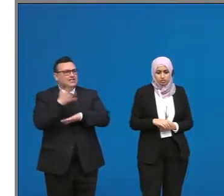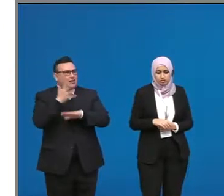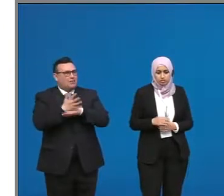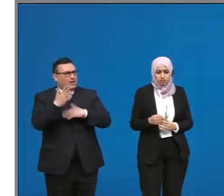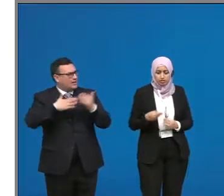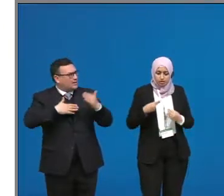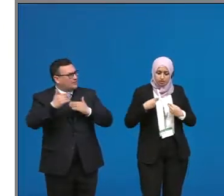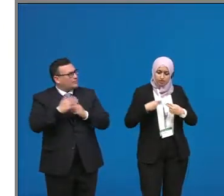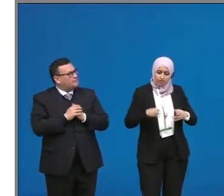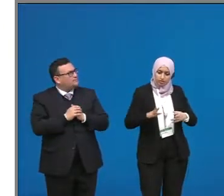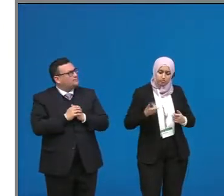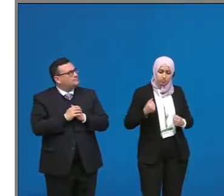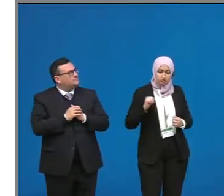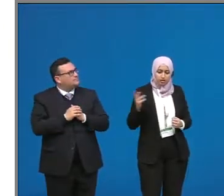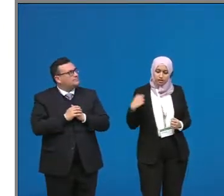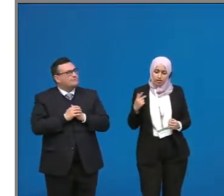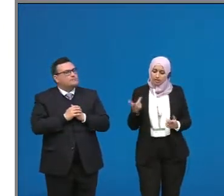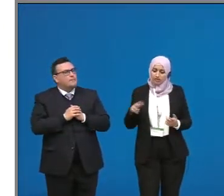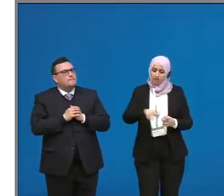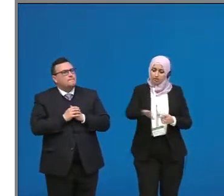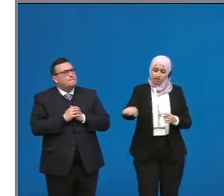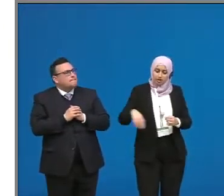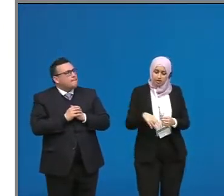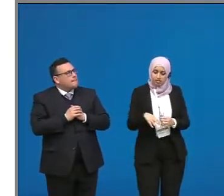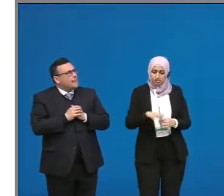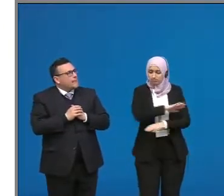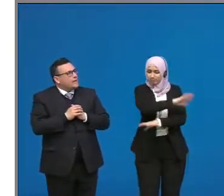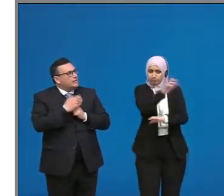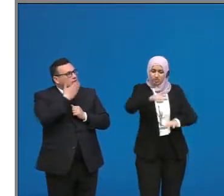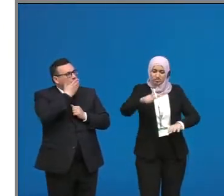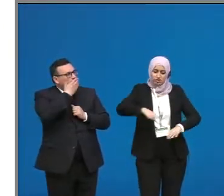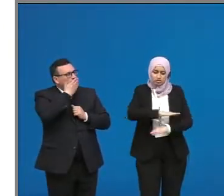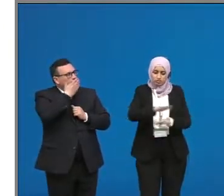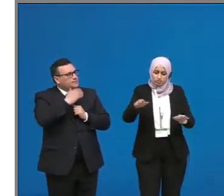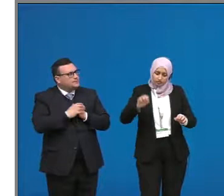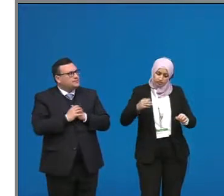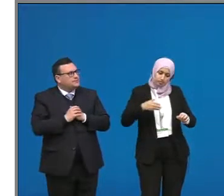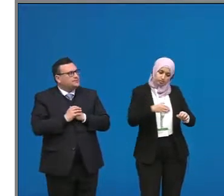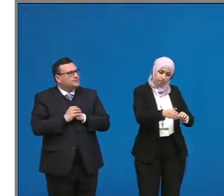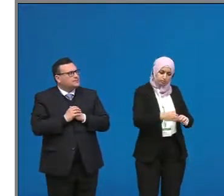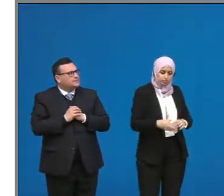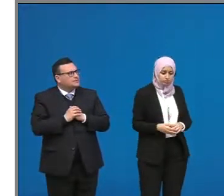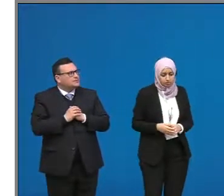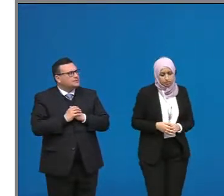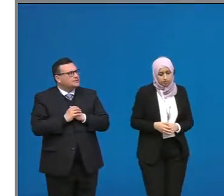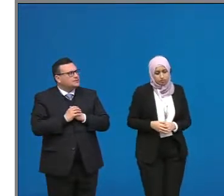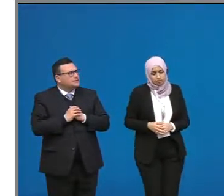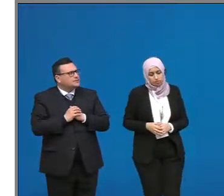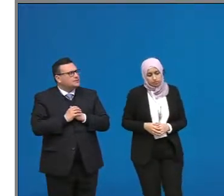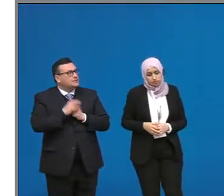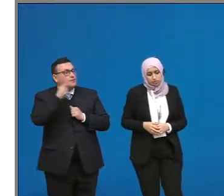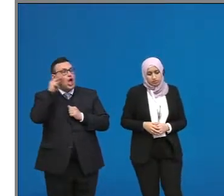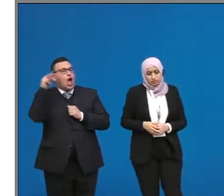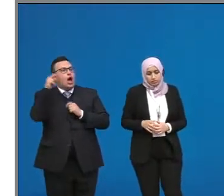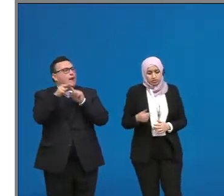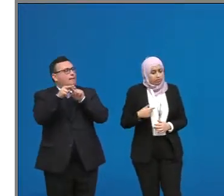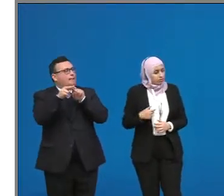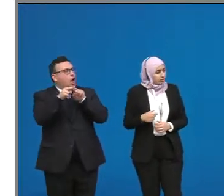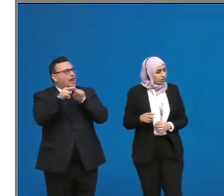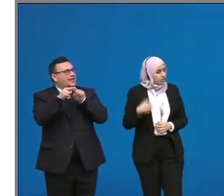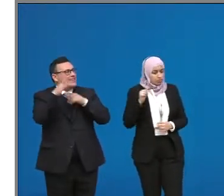The policy framework is set at 3 levels: the national,